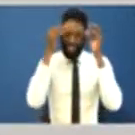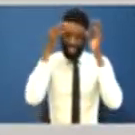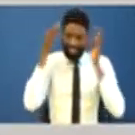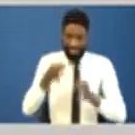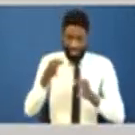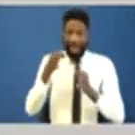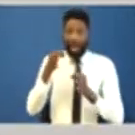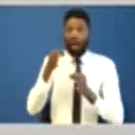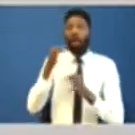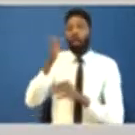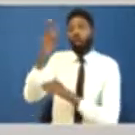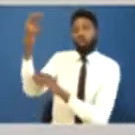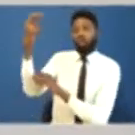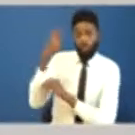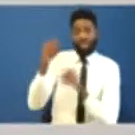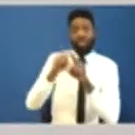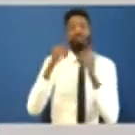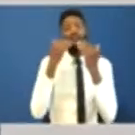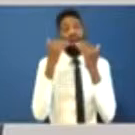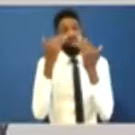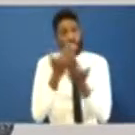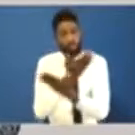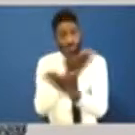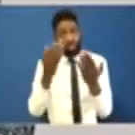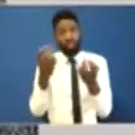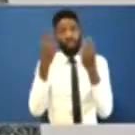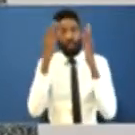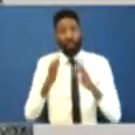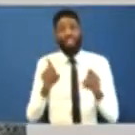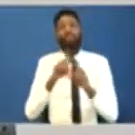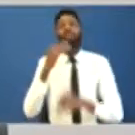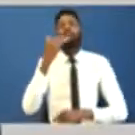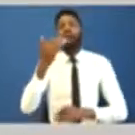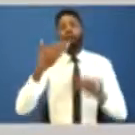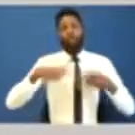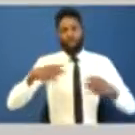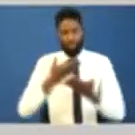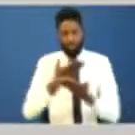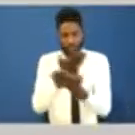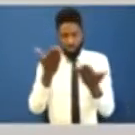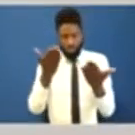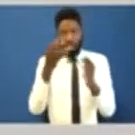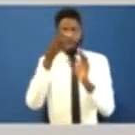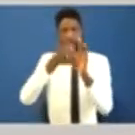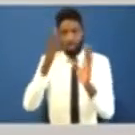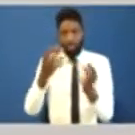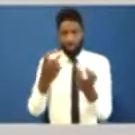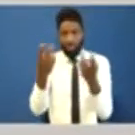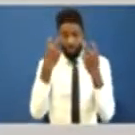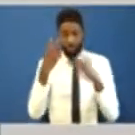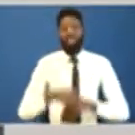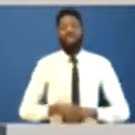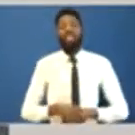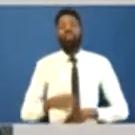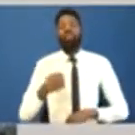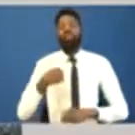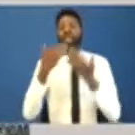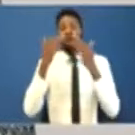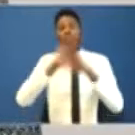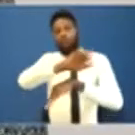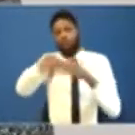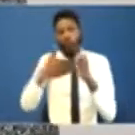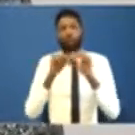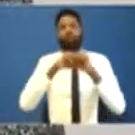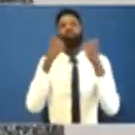i thank all of you the viewers and i thank those who are here with us special thanks goes to all social media